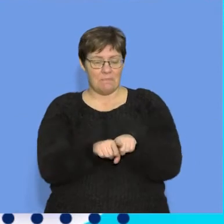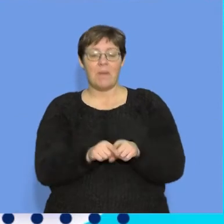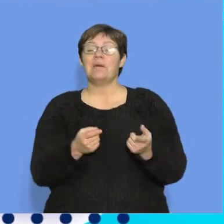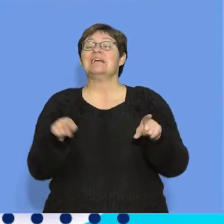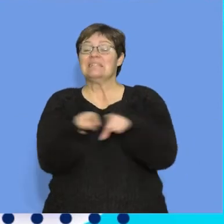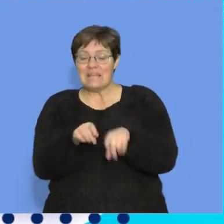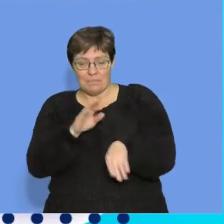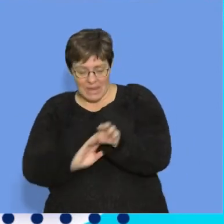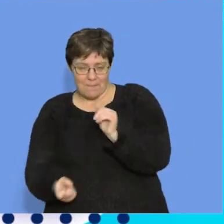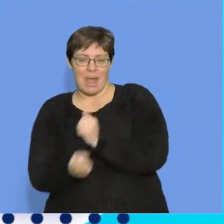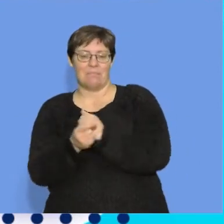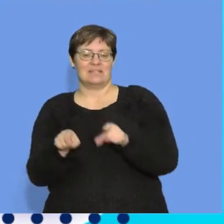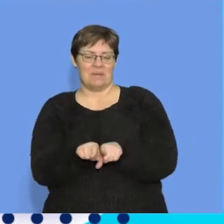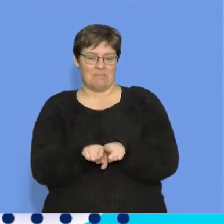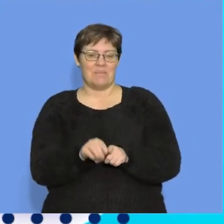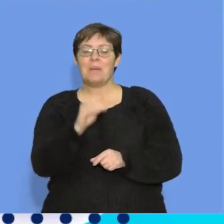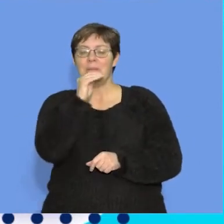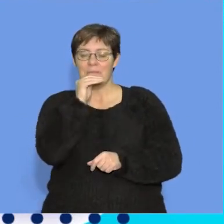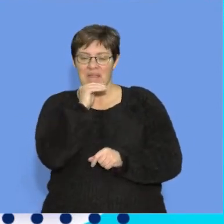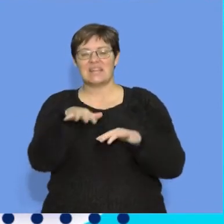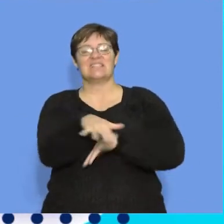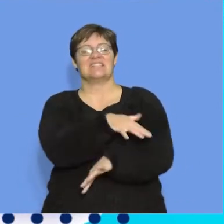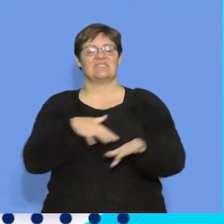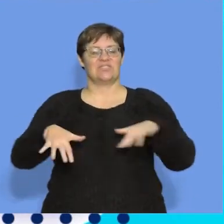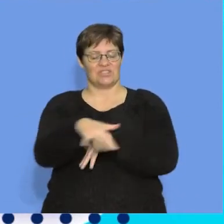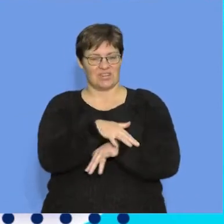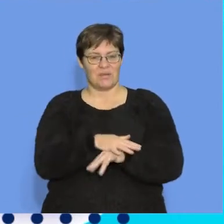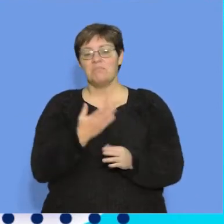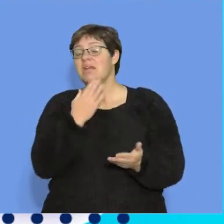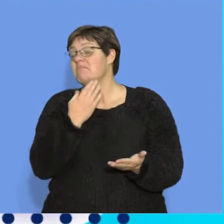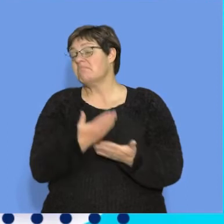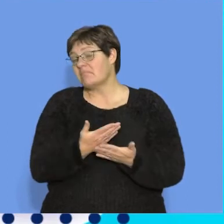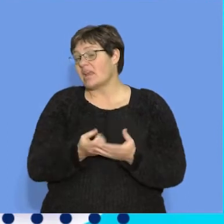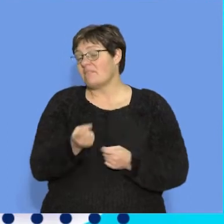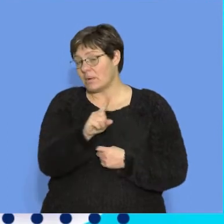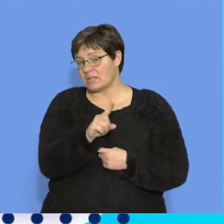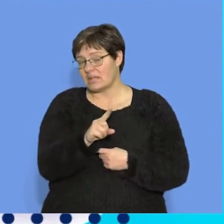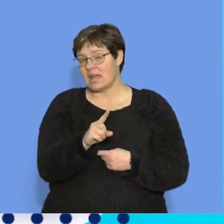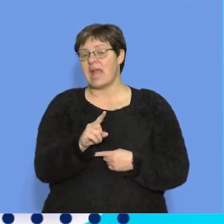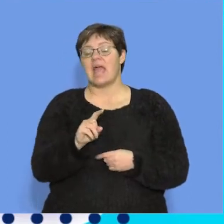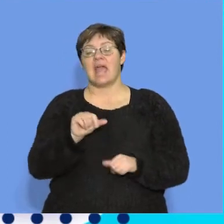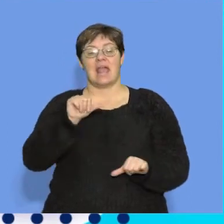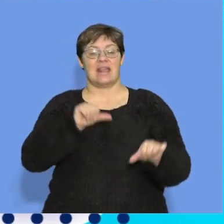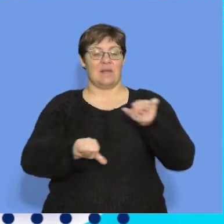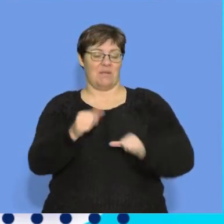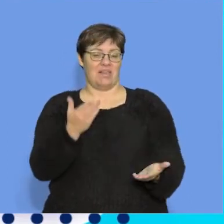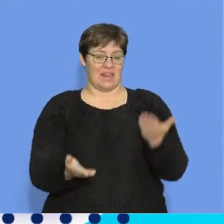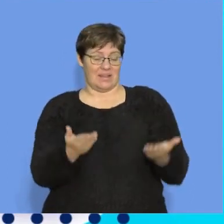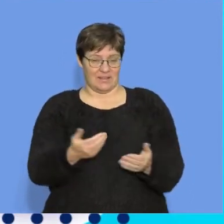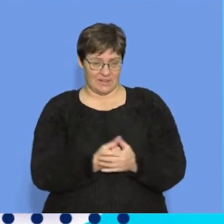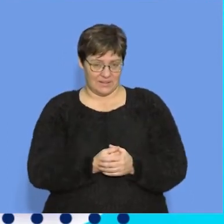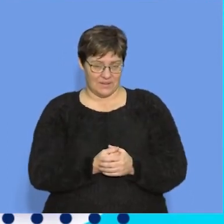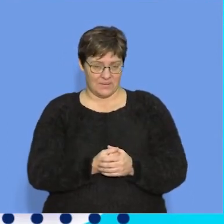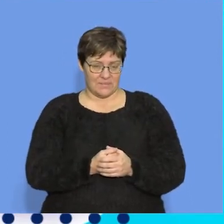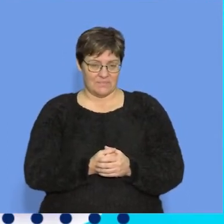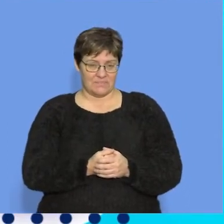time. That's when you get a situation that could give you a state of chemical equilibrium. Now,